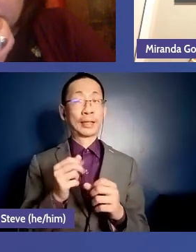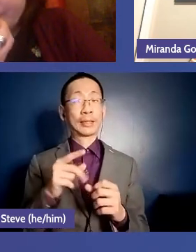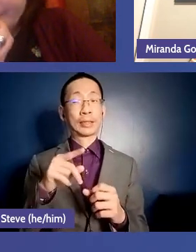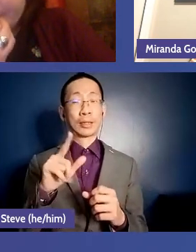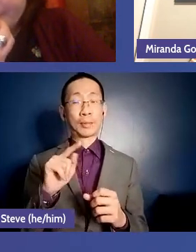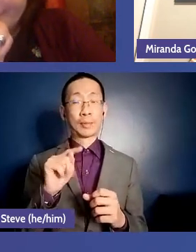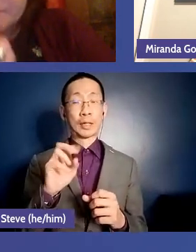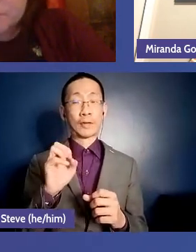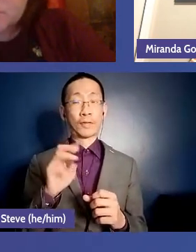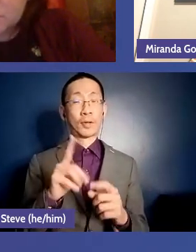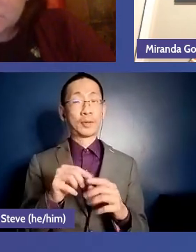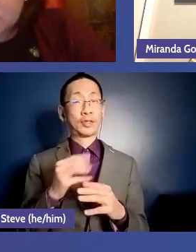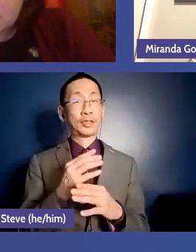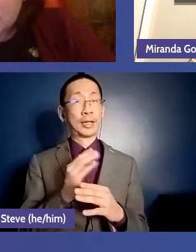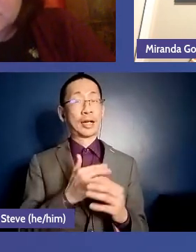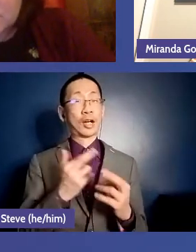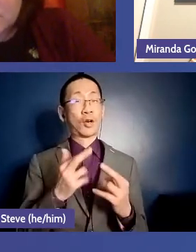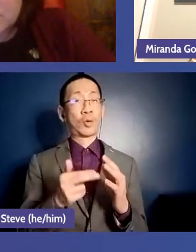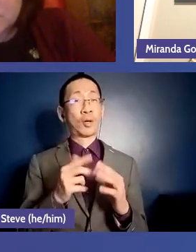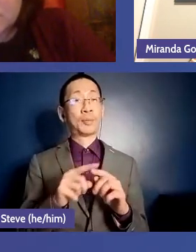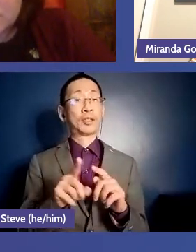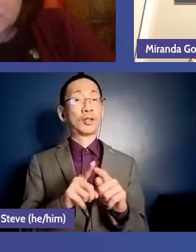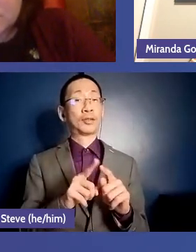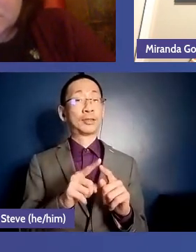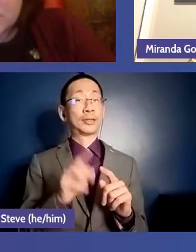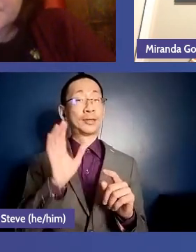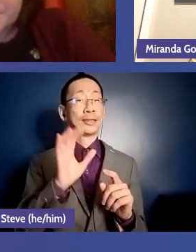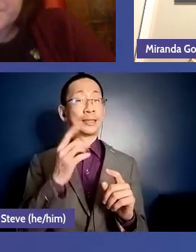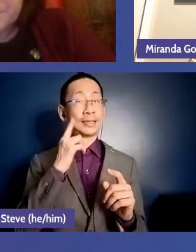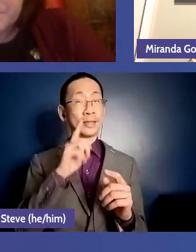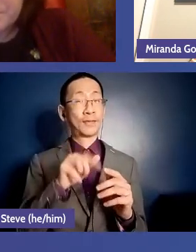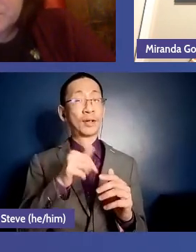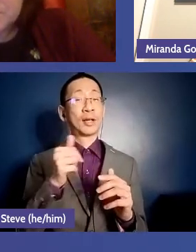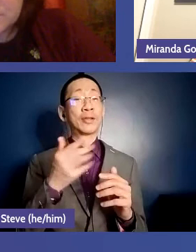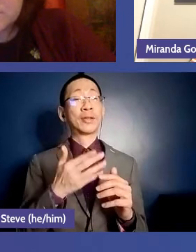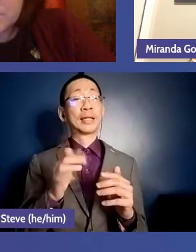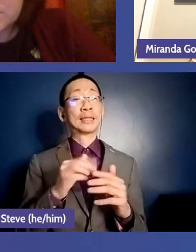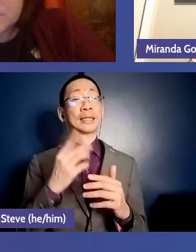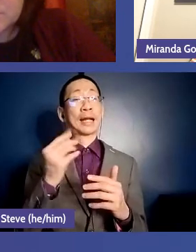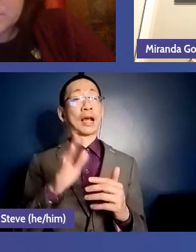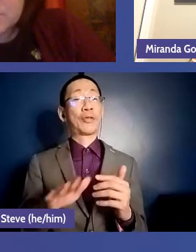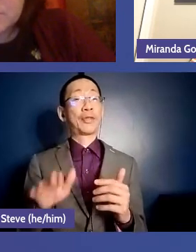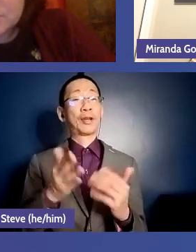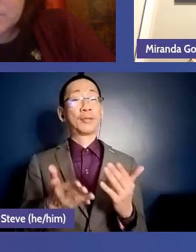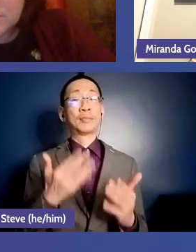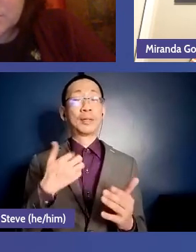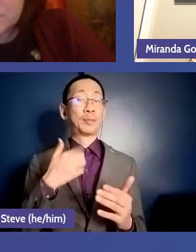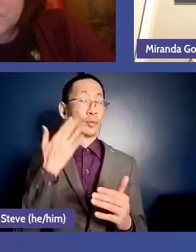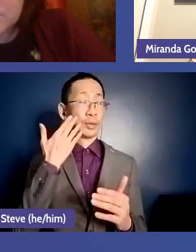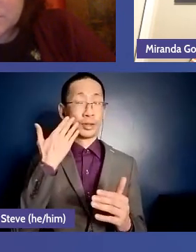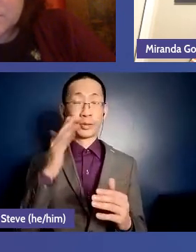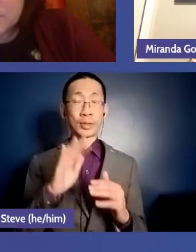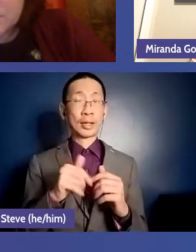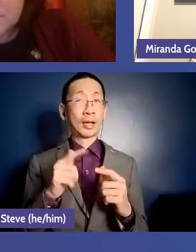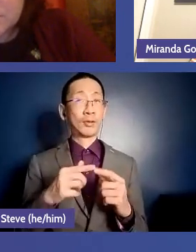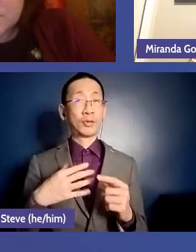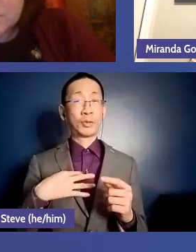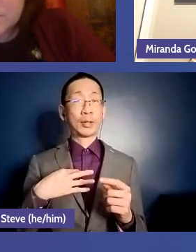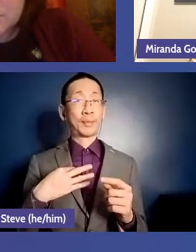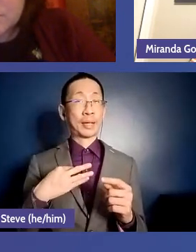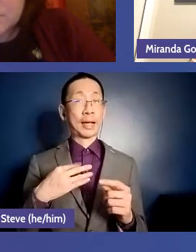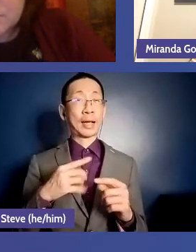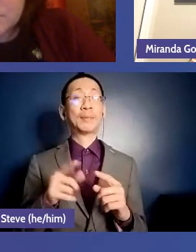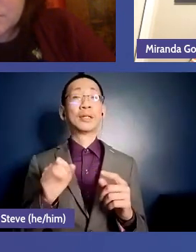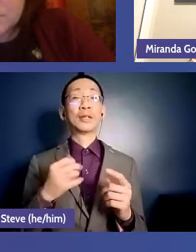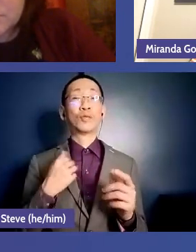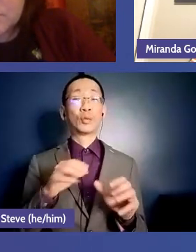out what we know. But I think it's also about seeking what else is out there. Because, hey, like we may not know how to apply it, but if we go out